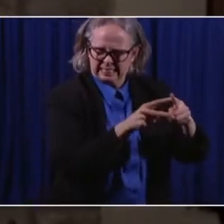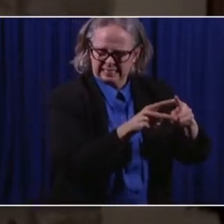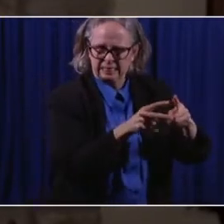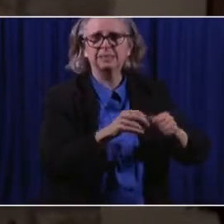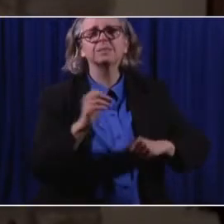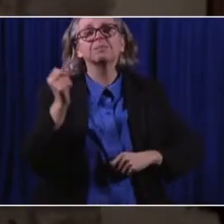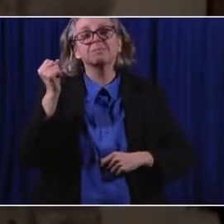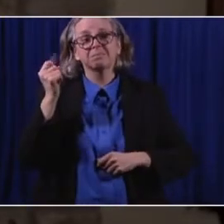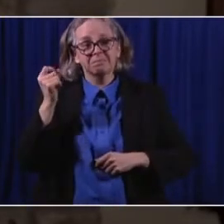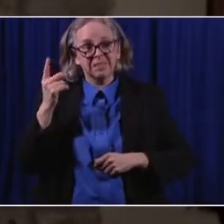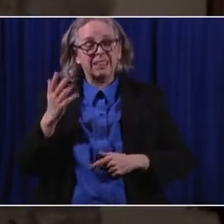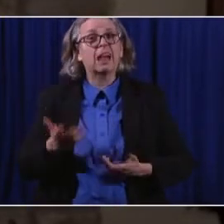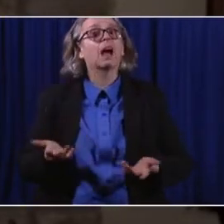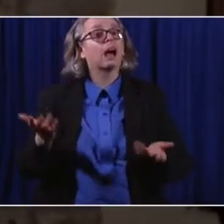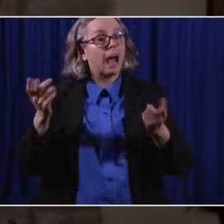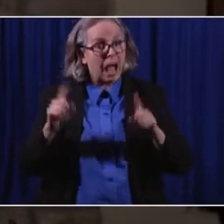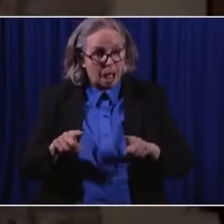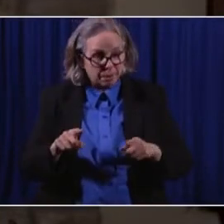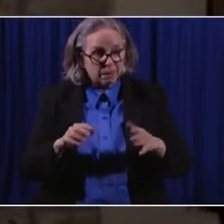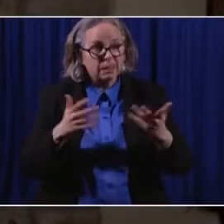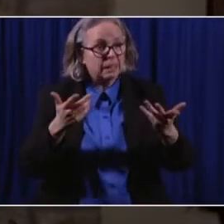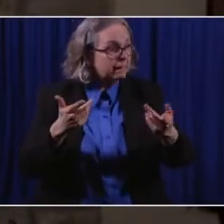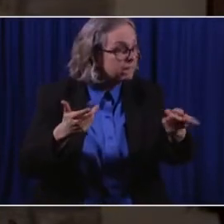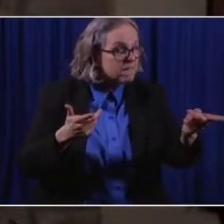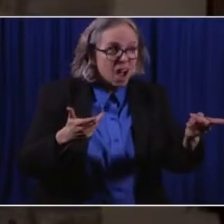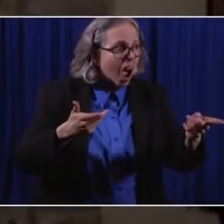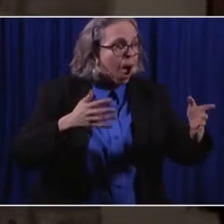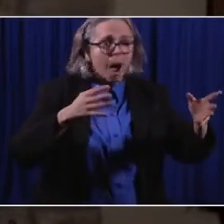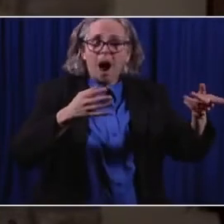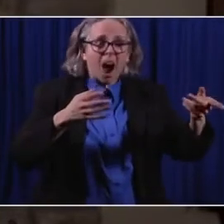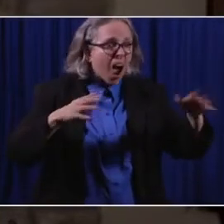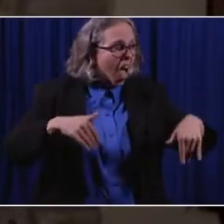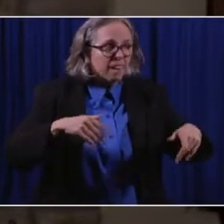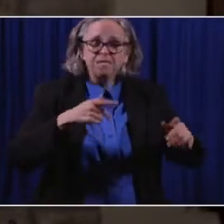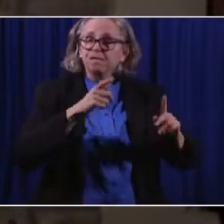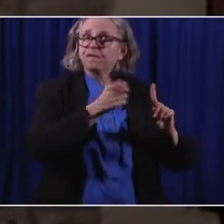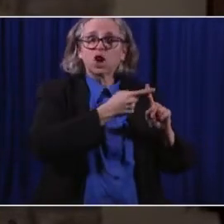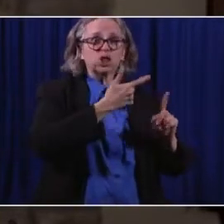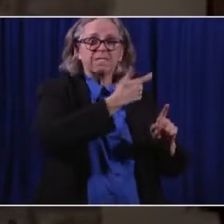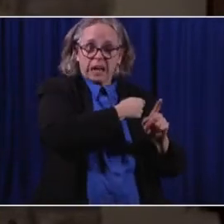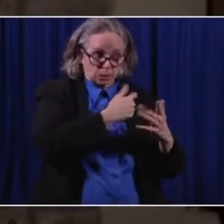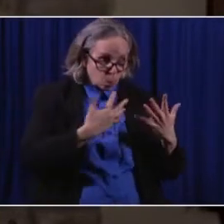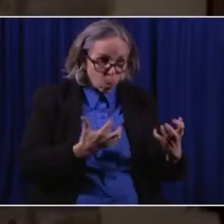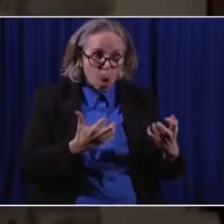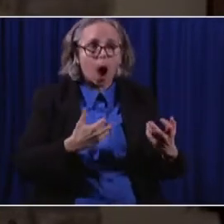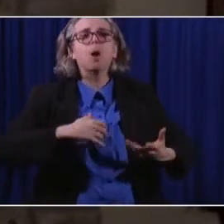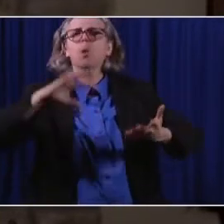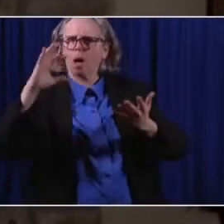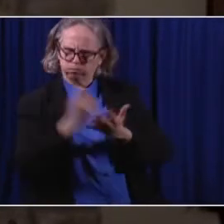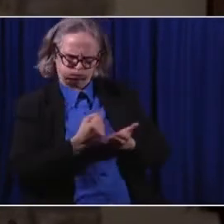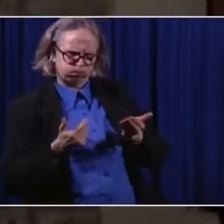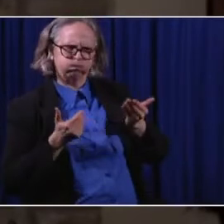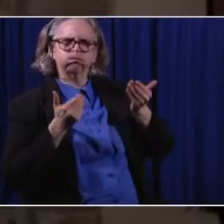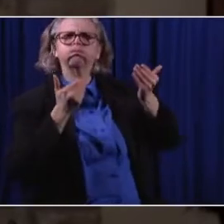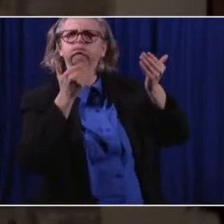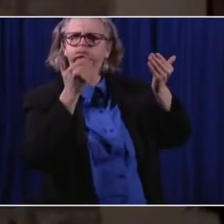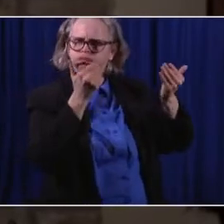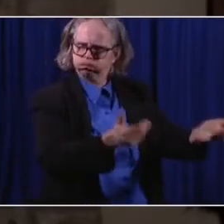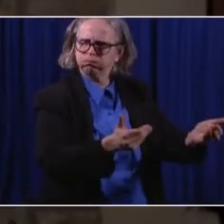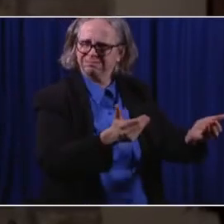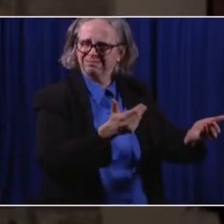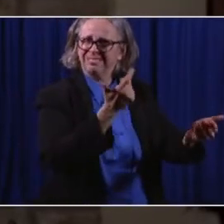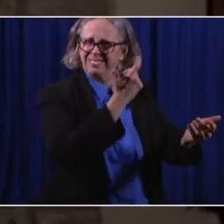They also, at that point, will see if there's anyone else who wants that vaccine in the nursing home.